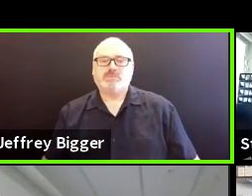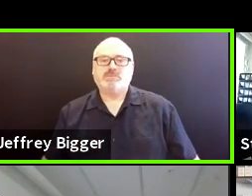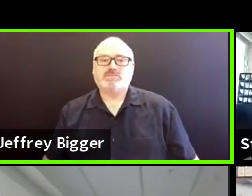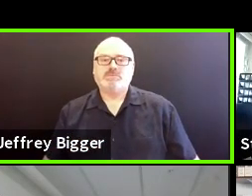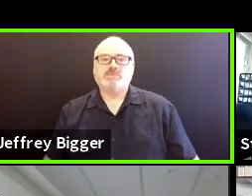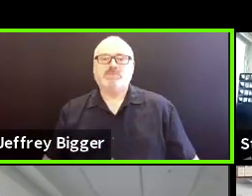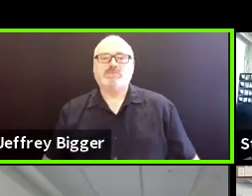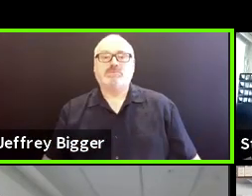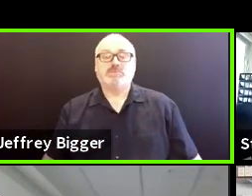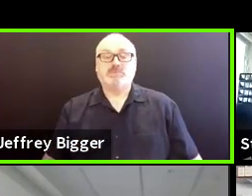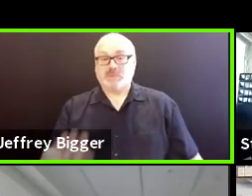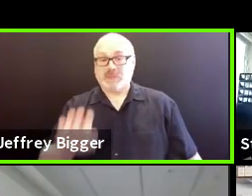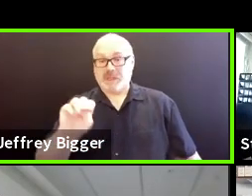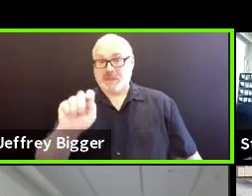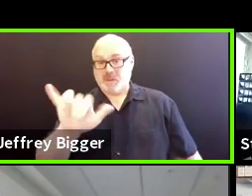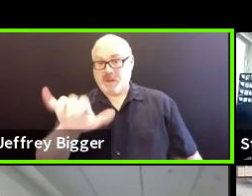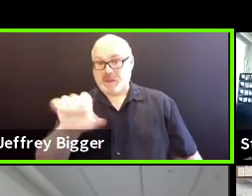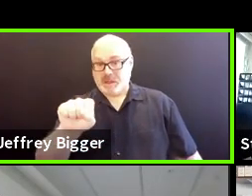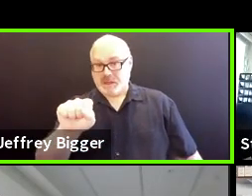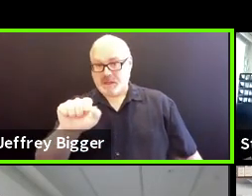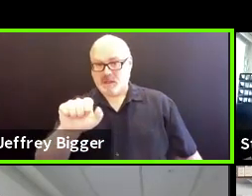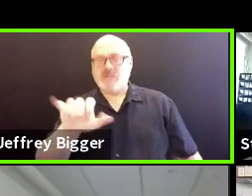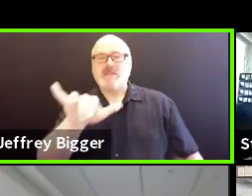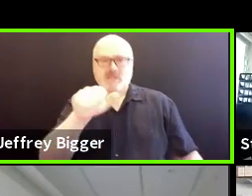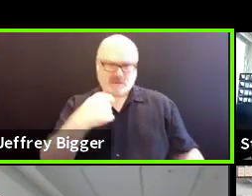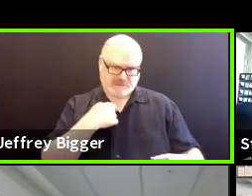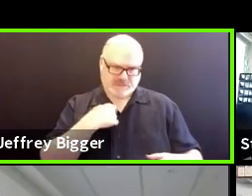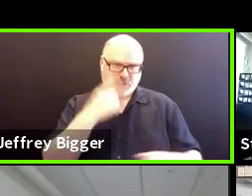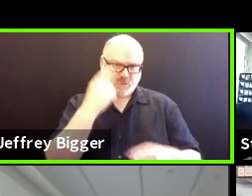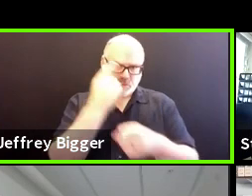that was you, Maya? Correct. Yes. Okay. Thank you.